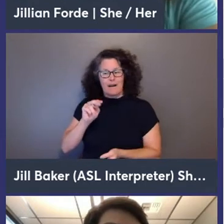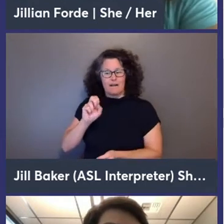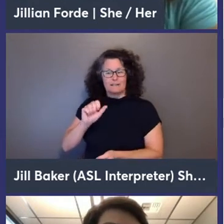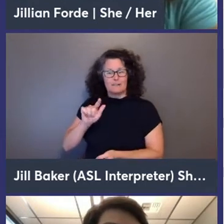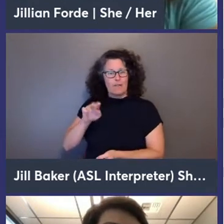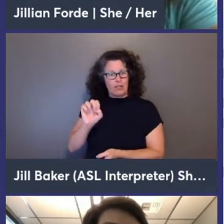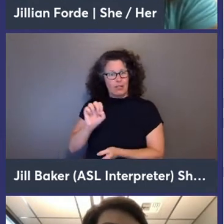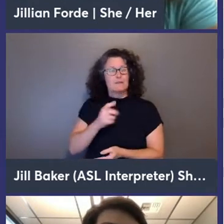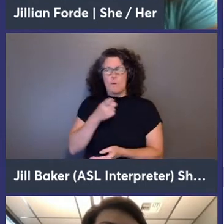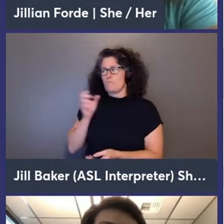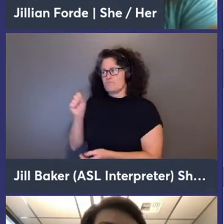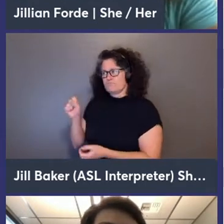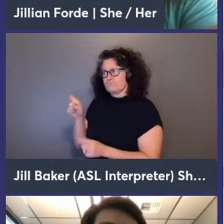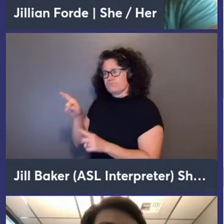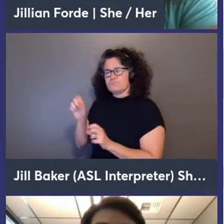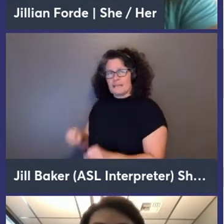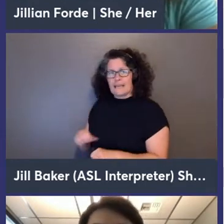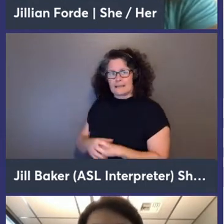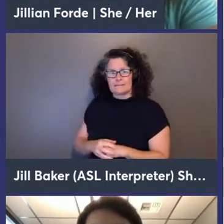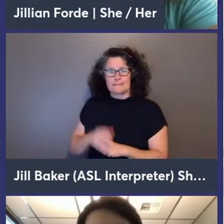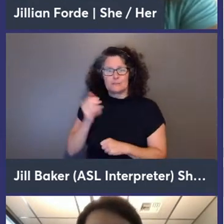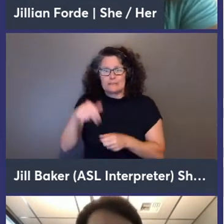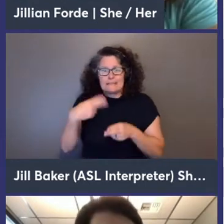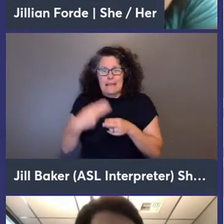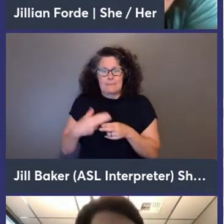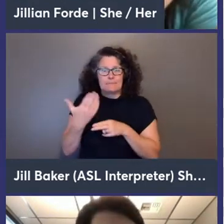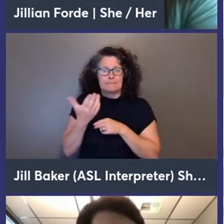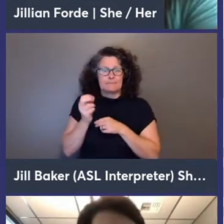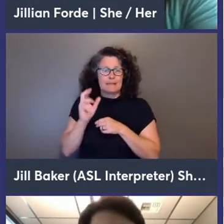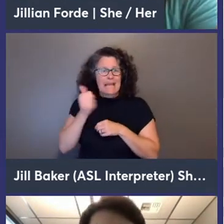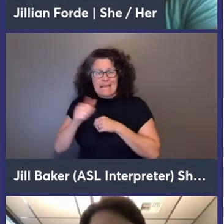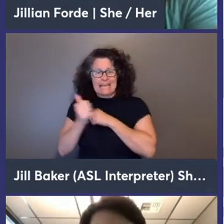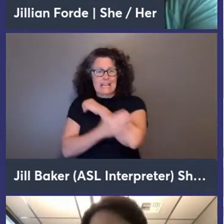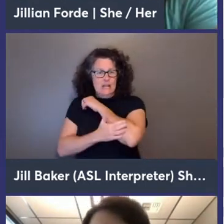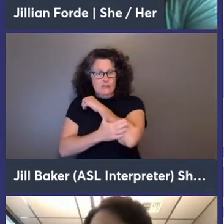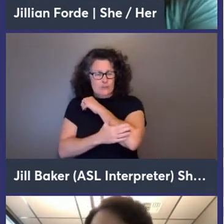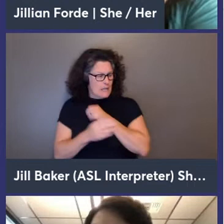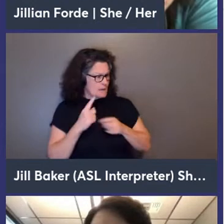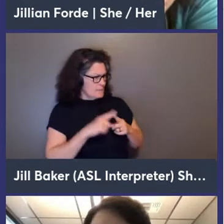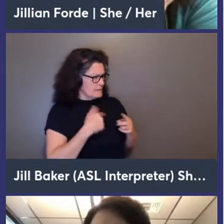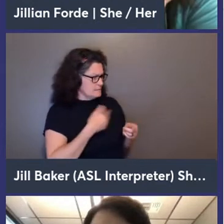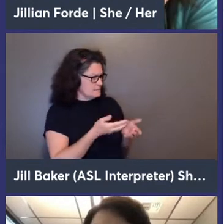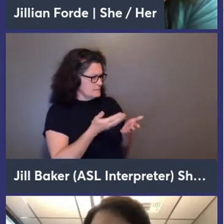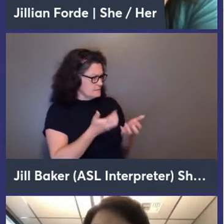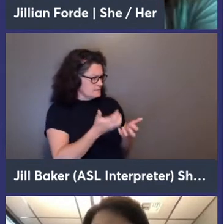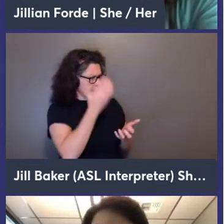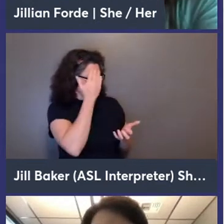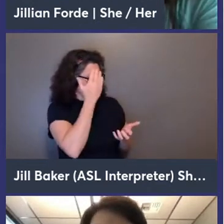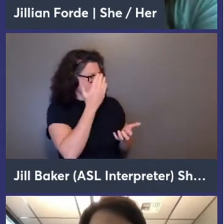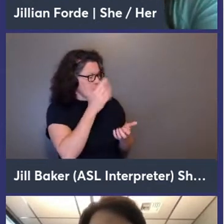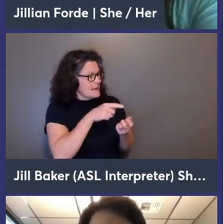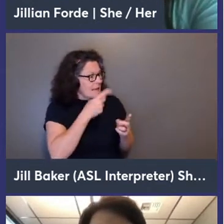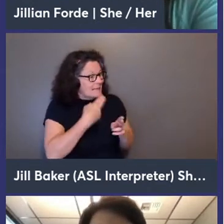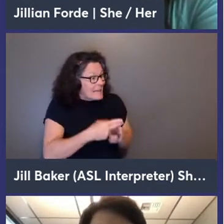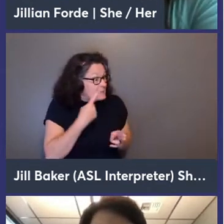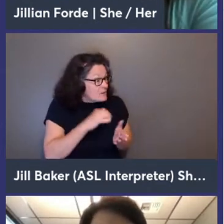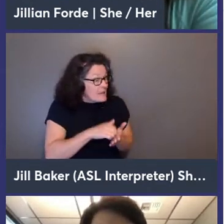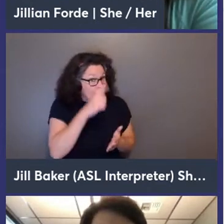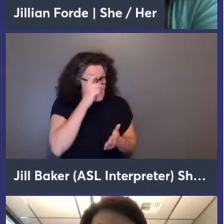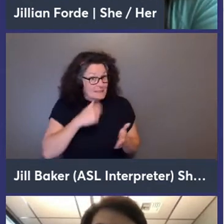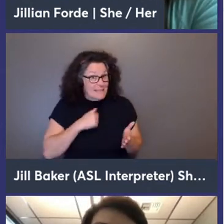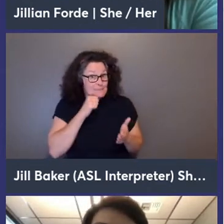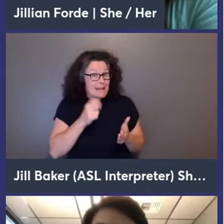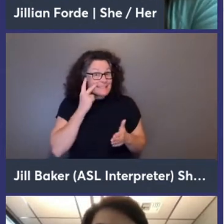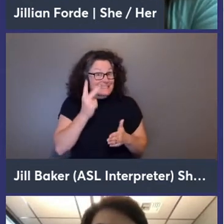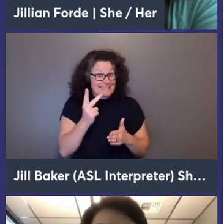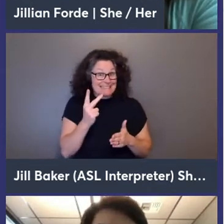do that. And any name should be fine. Oh, but like a name for it. Maybe it's just because I'm not able to